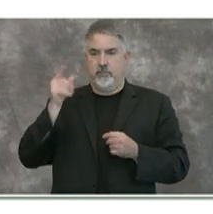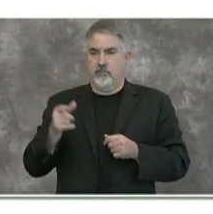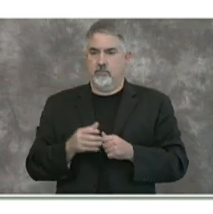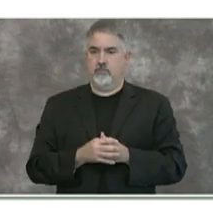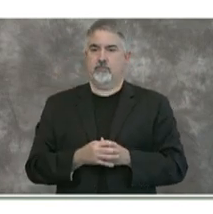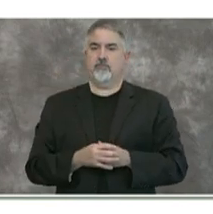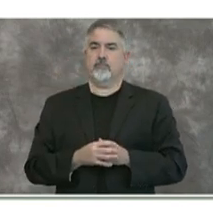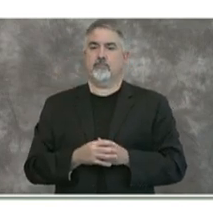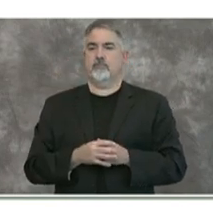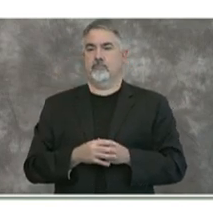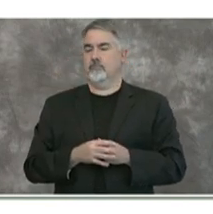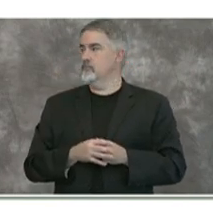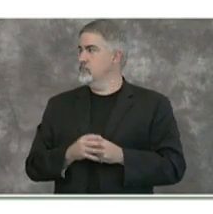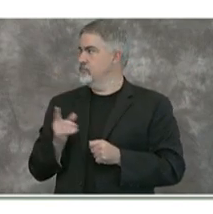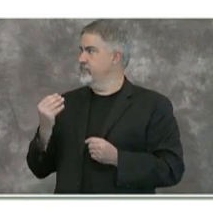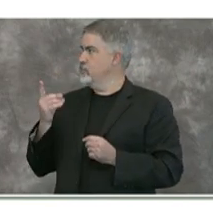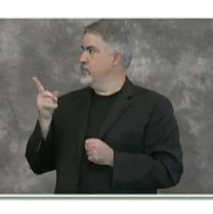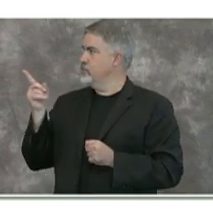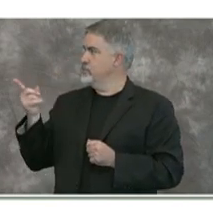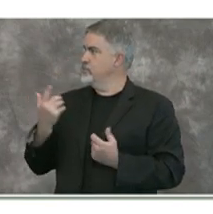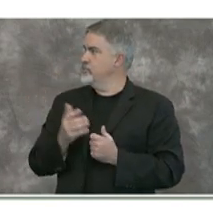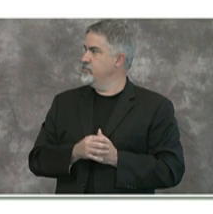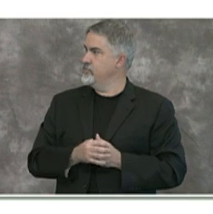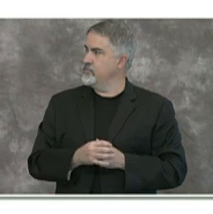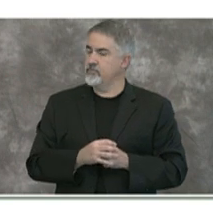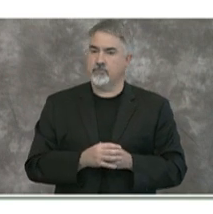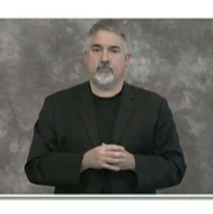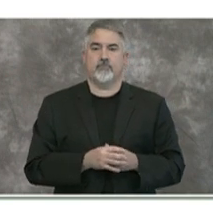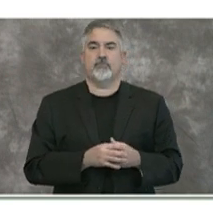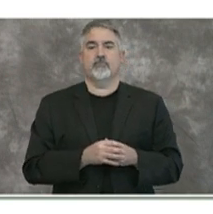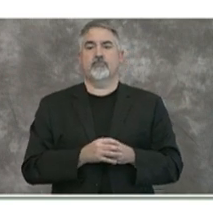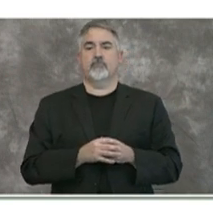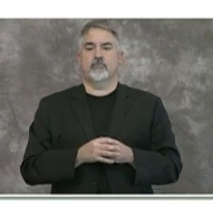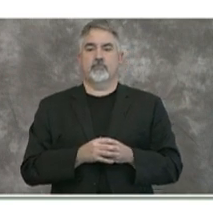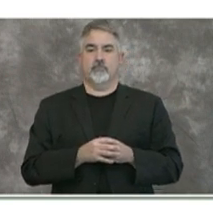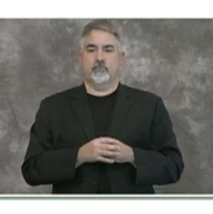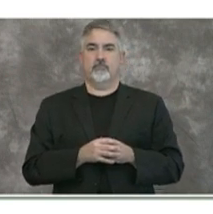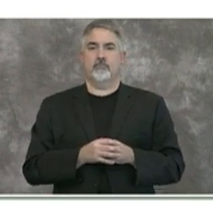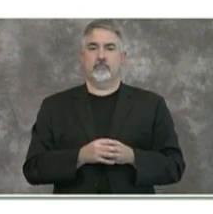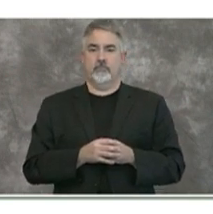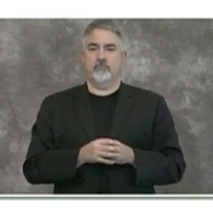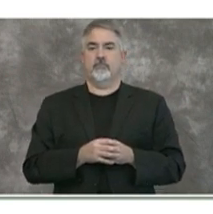with along the way towards your getting connected to care.